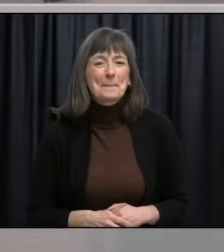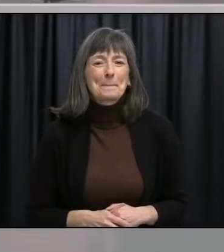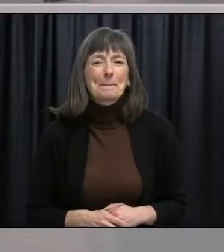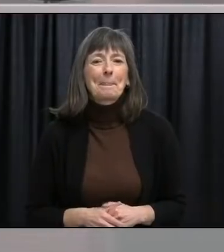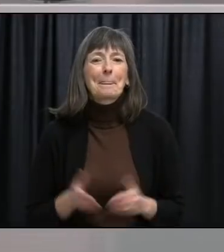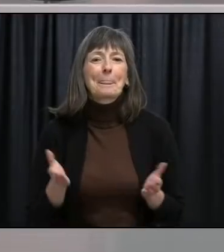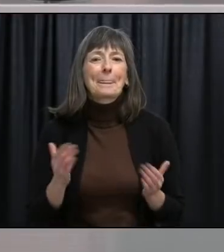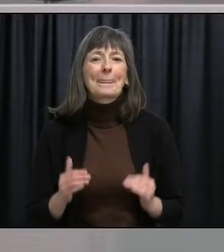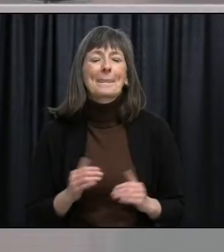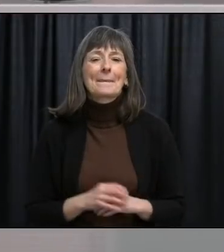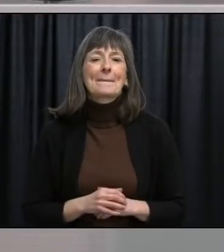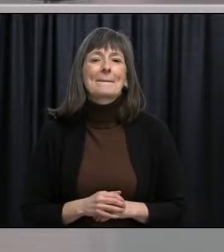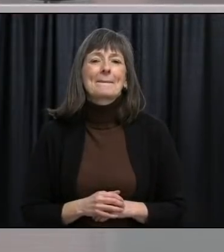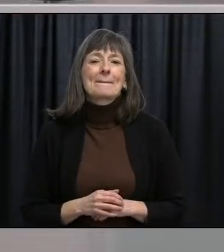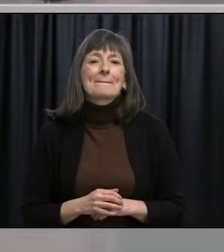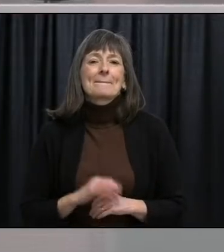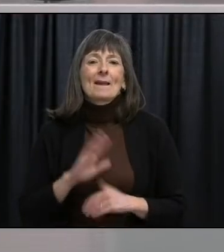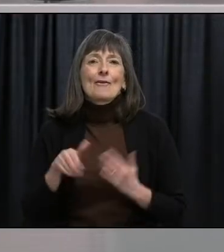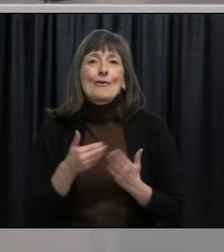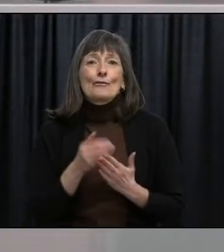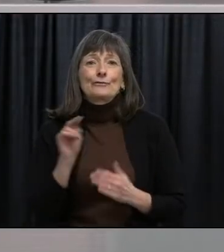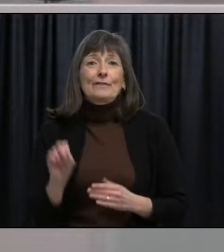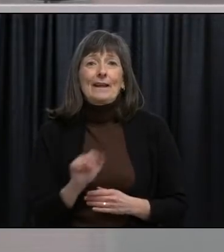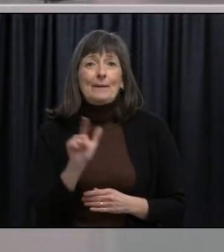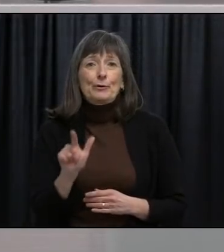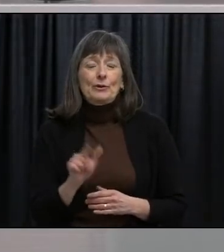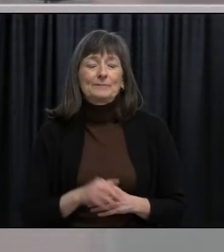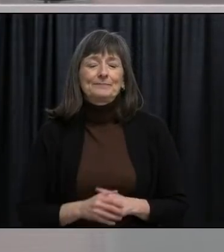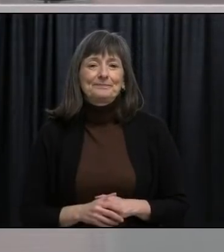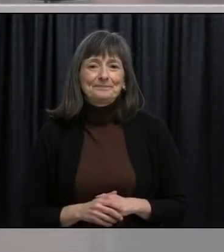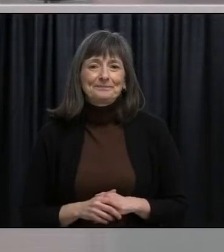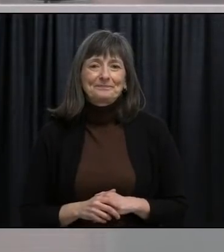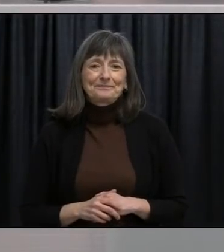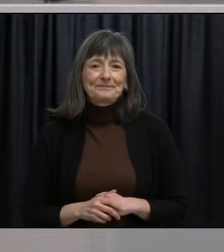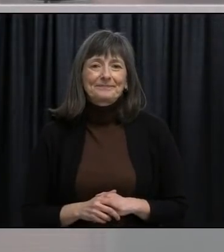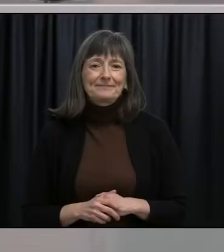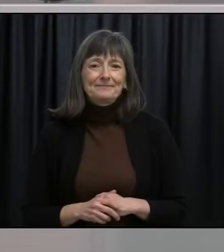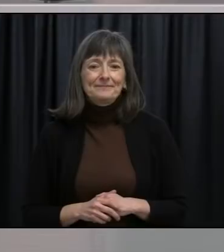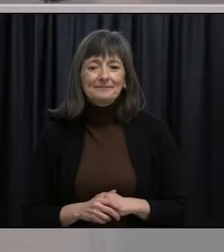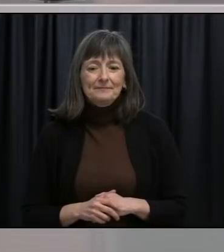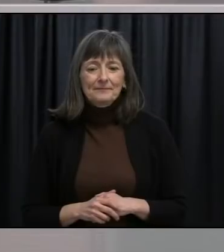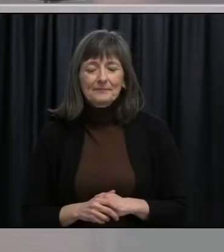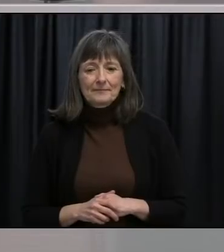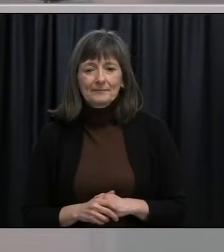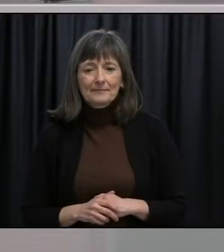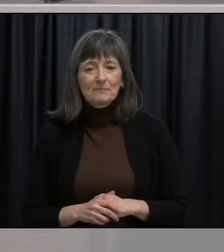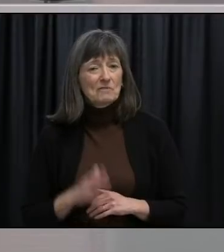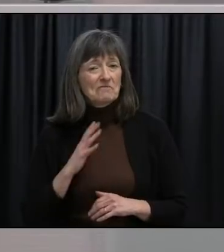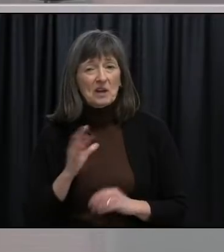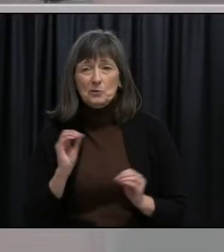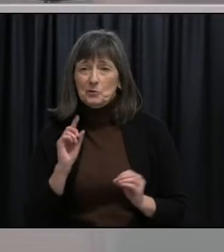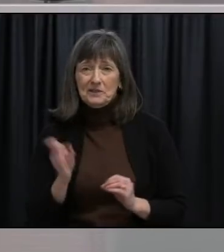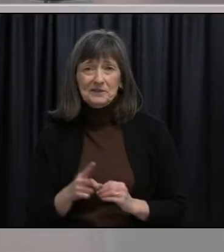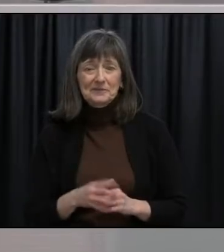Our next questions are from Courtney Zwicker with All Newfoundland Labrador. Please go ahead. I'm fine, thank